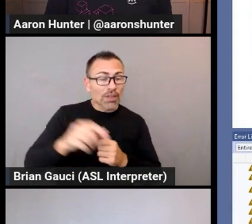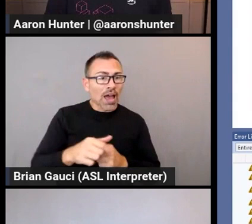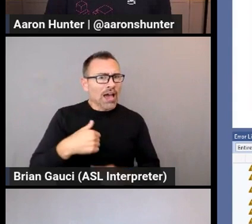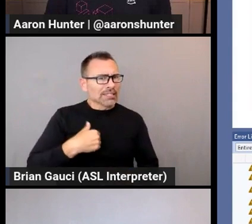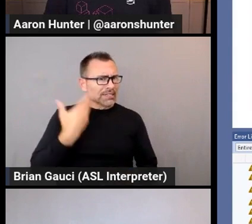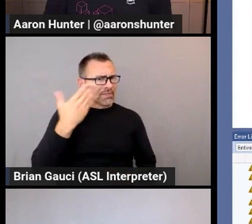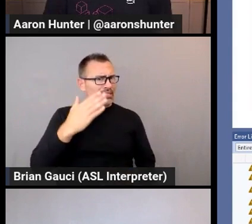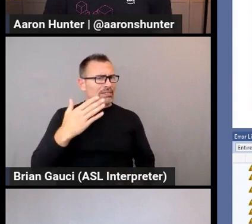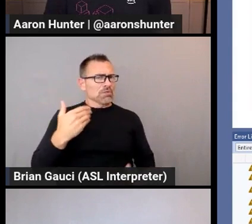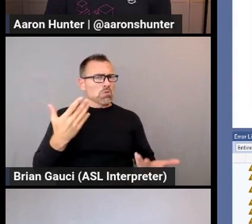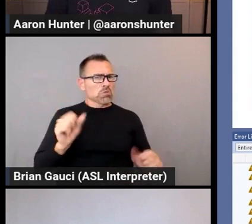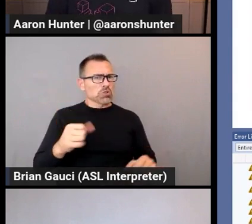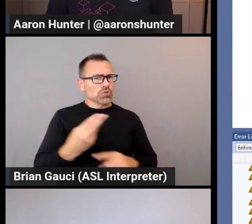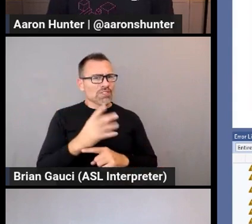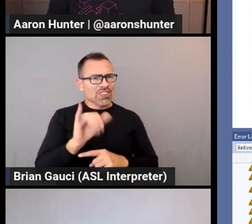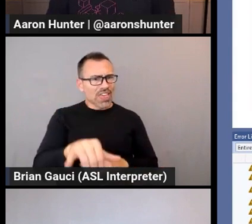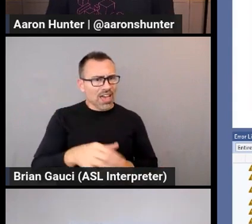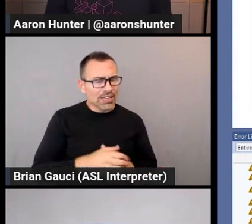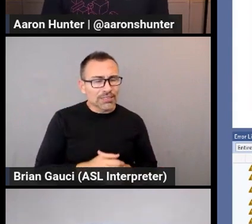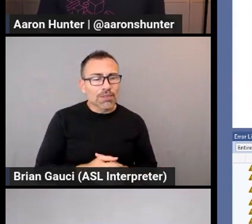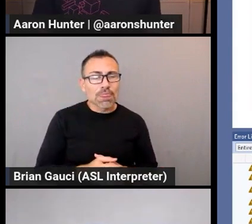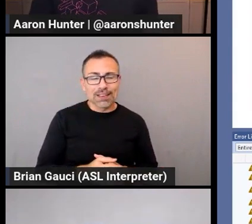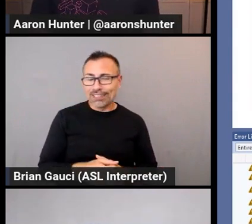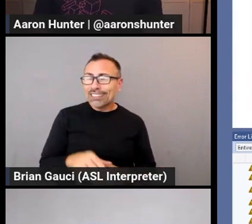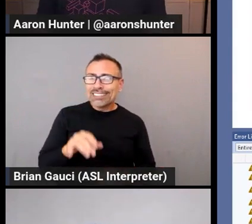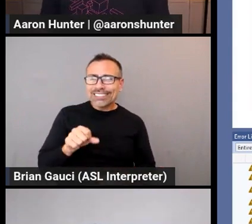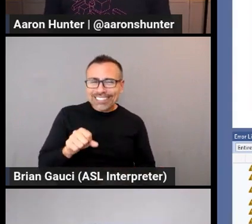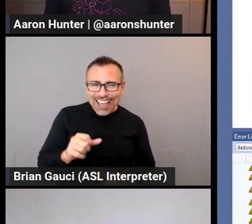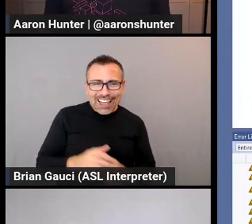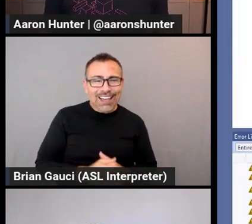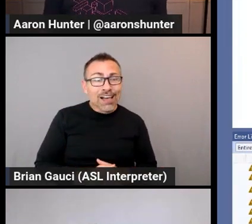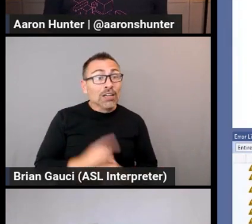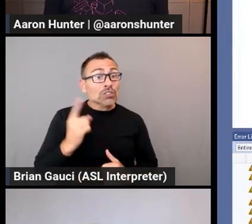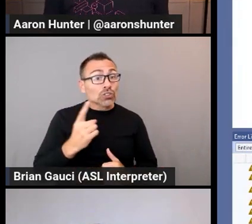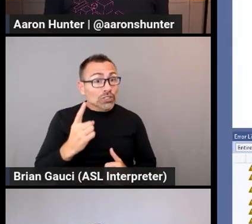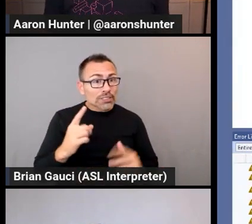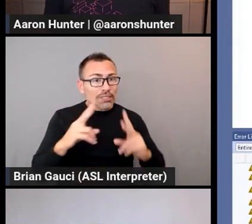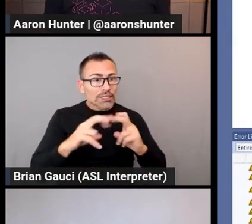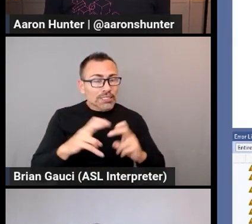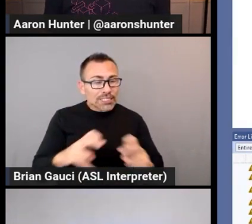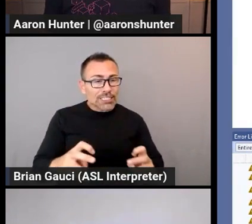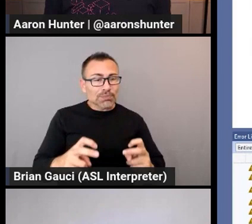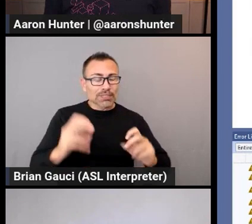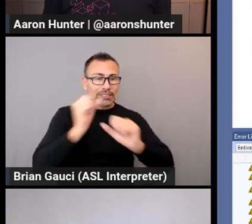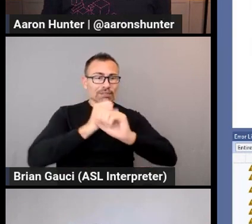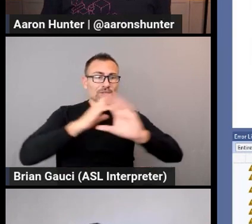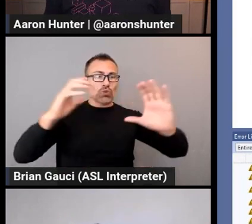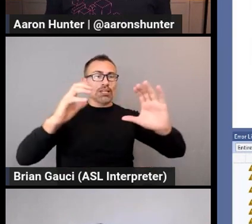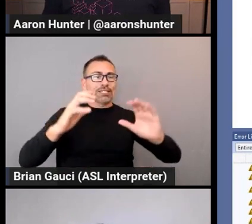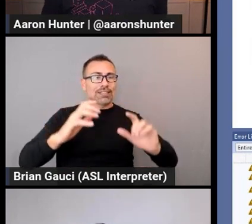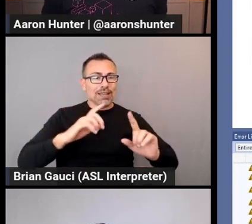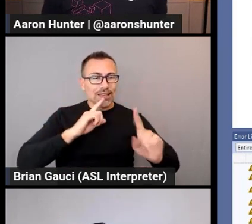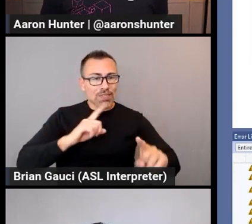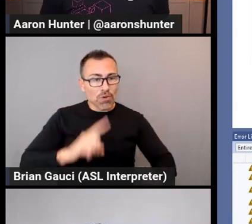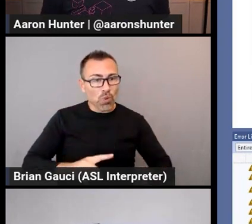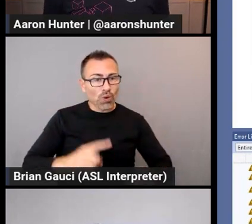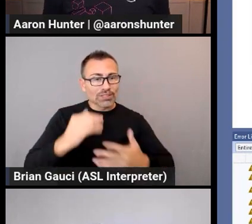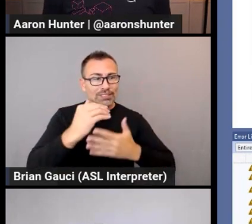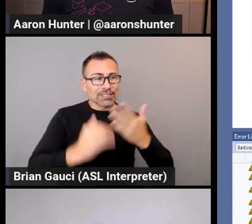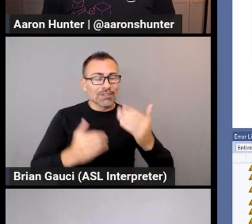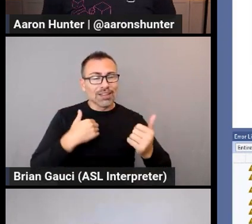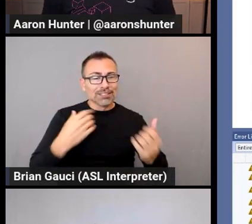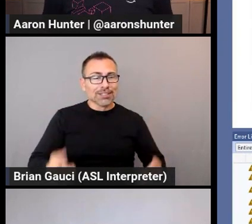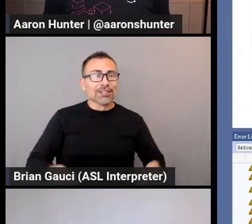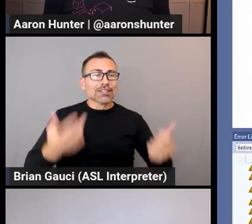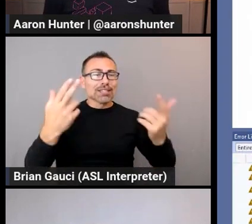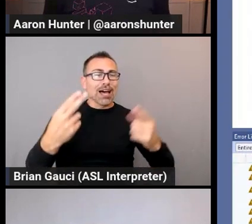of. Nice. So just the assessment and the visualization and the reports itself has a lot of different use cases